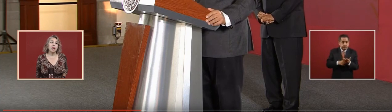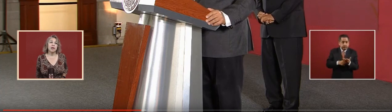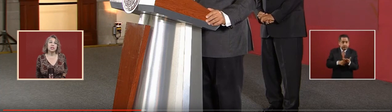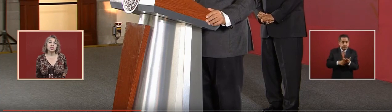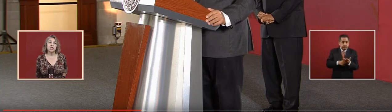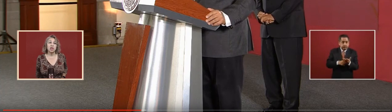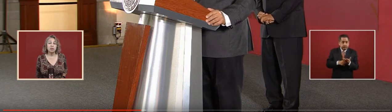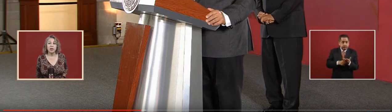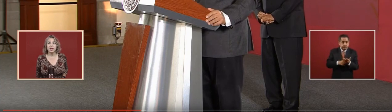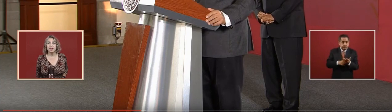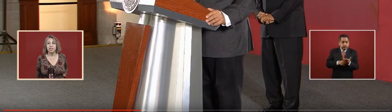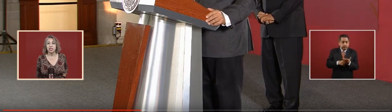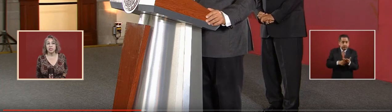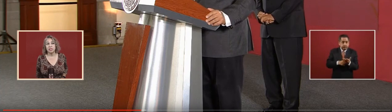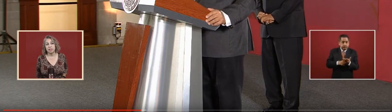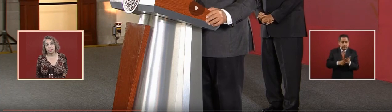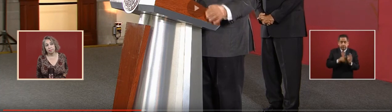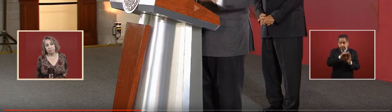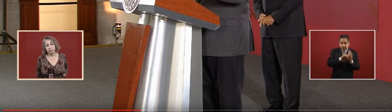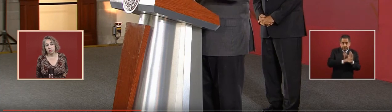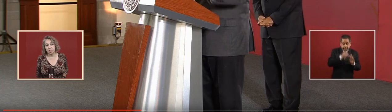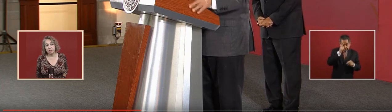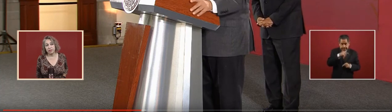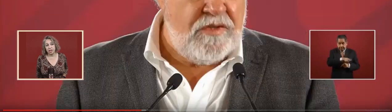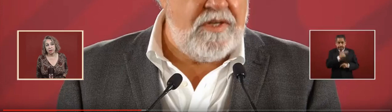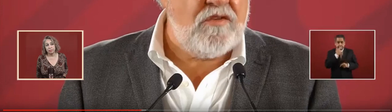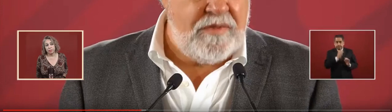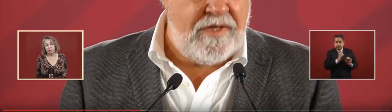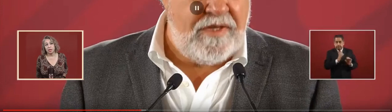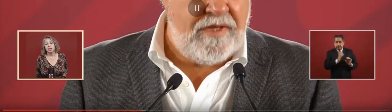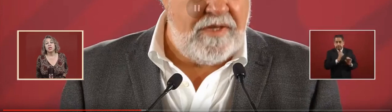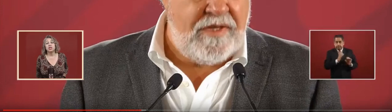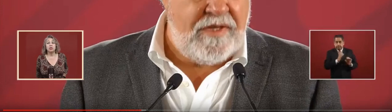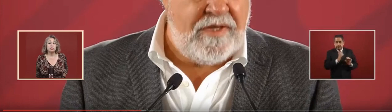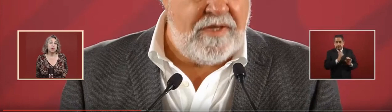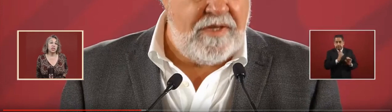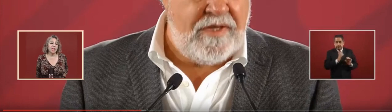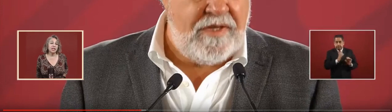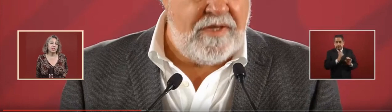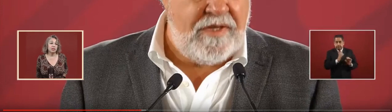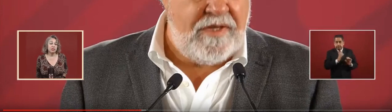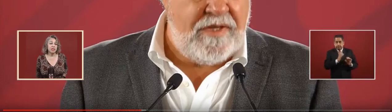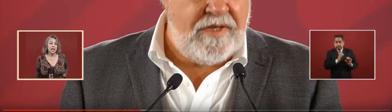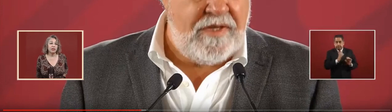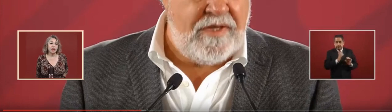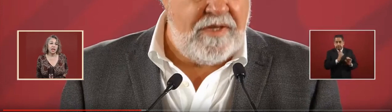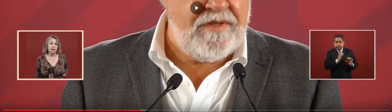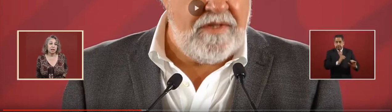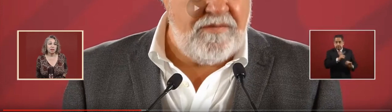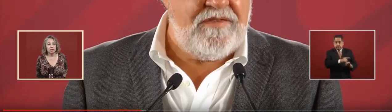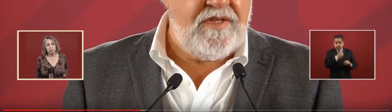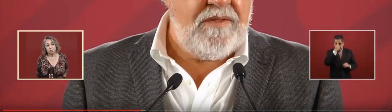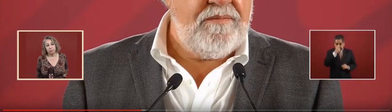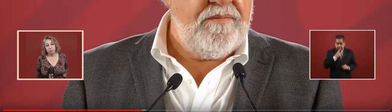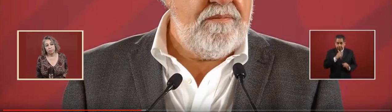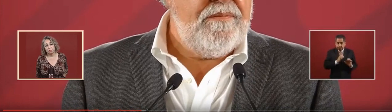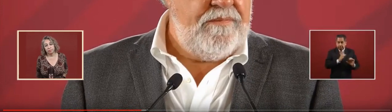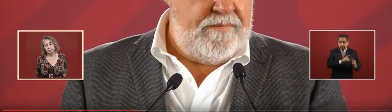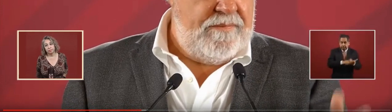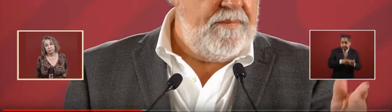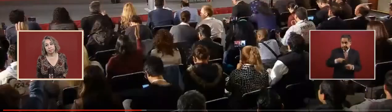in security conditions. Para preservar or safety. Y proteger su integridad. To protect their integrity. Y las físicas.